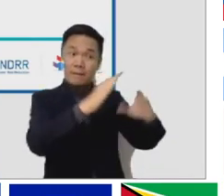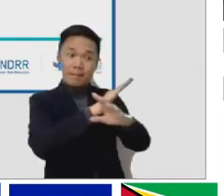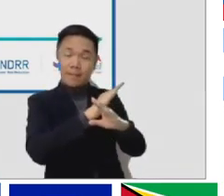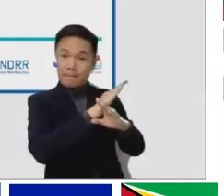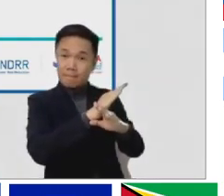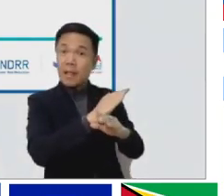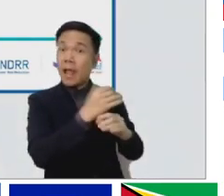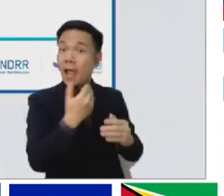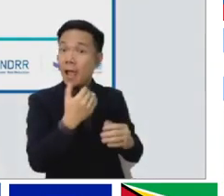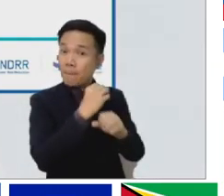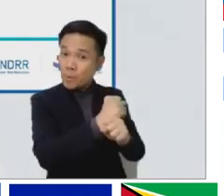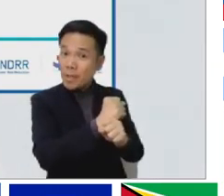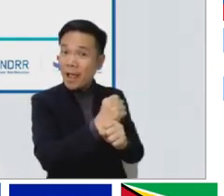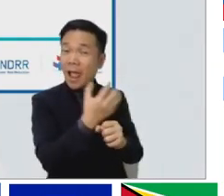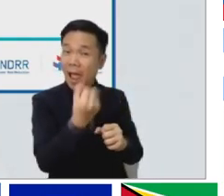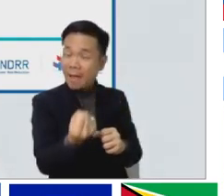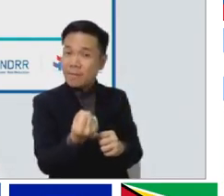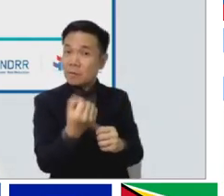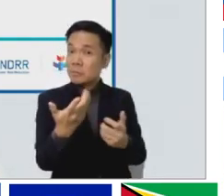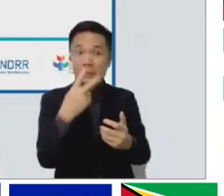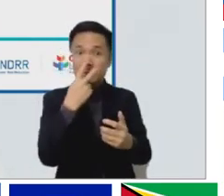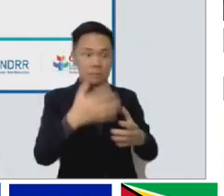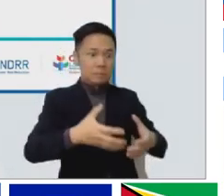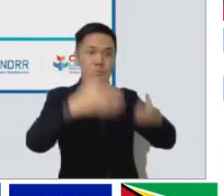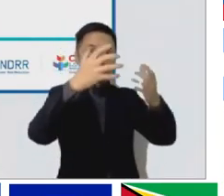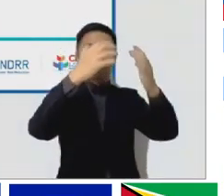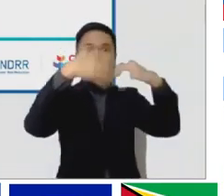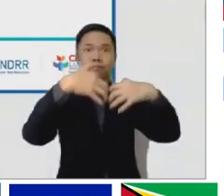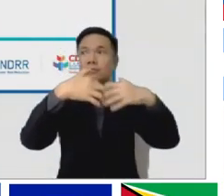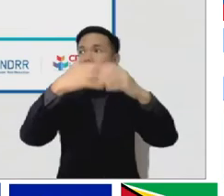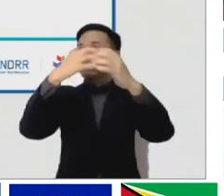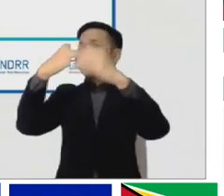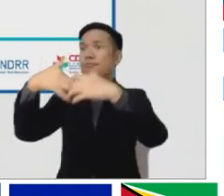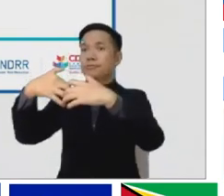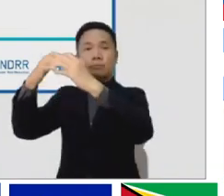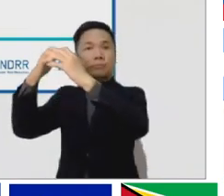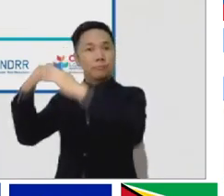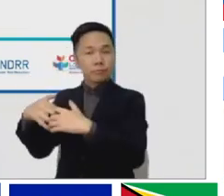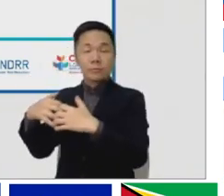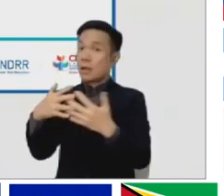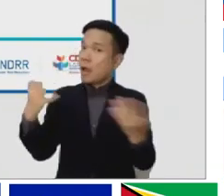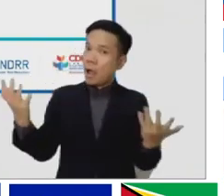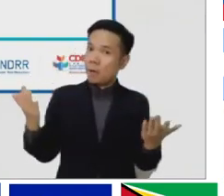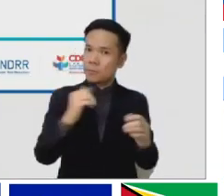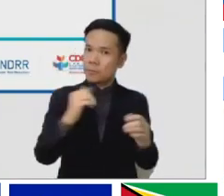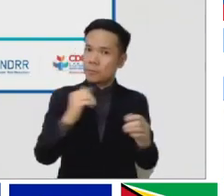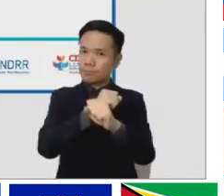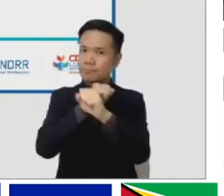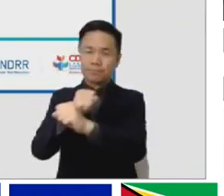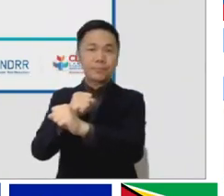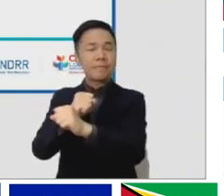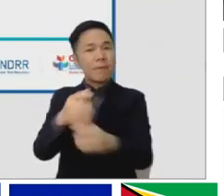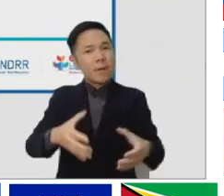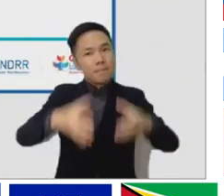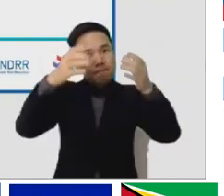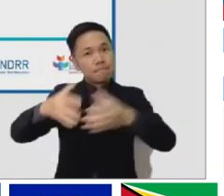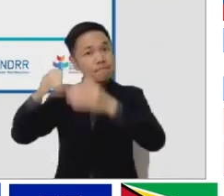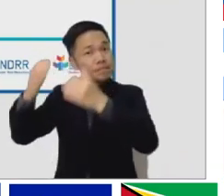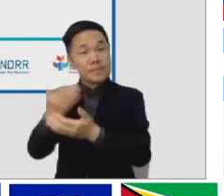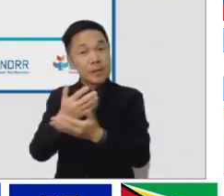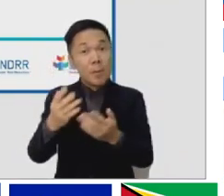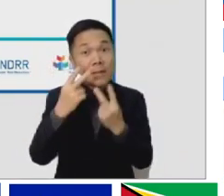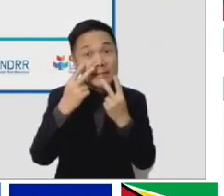lot of losses happening in the region. So I hope this sets a good context for you, and I very much look forward to